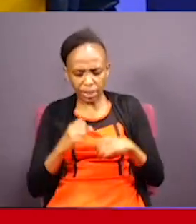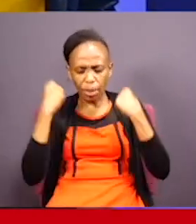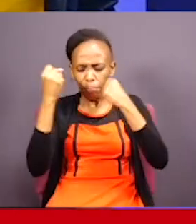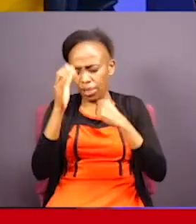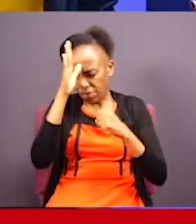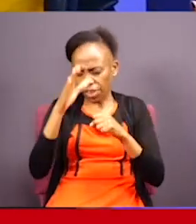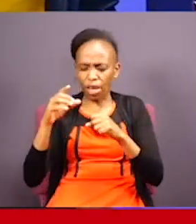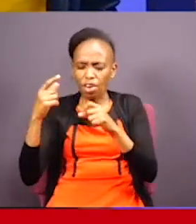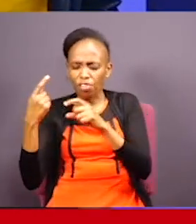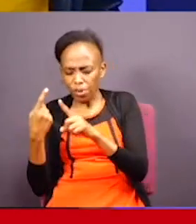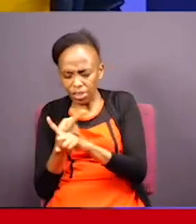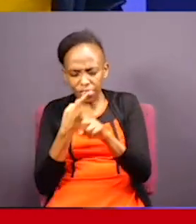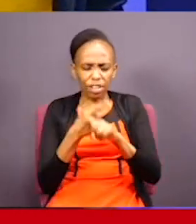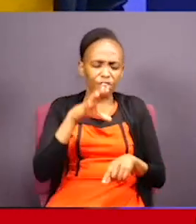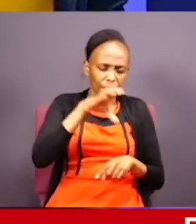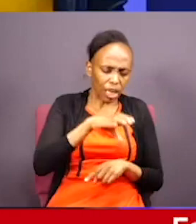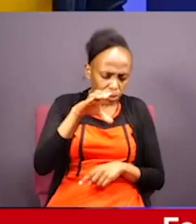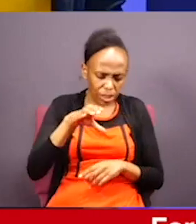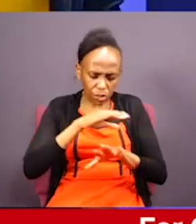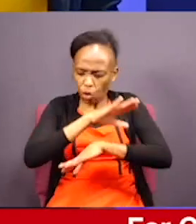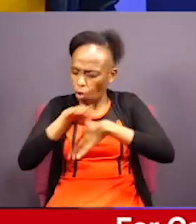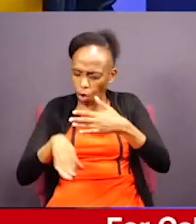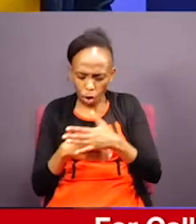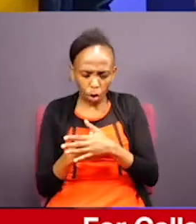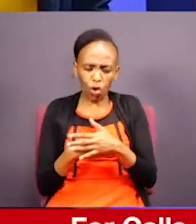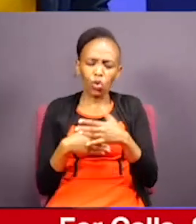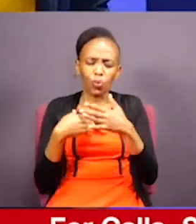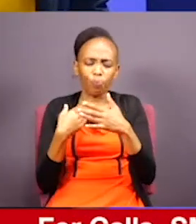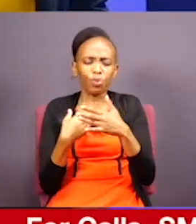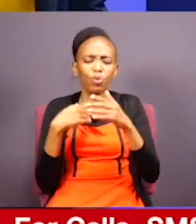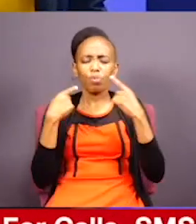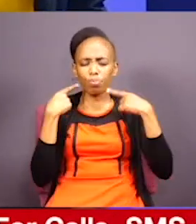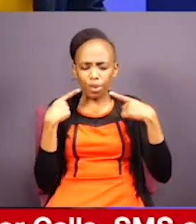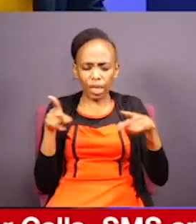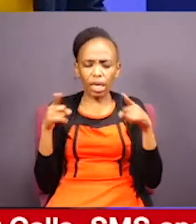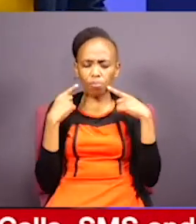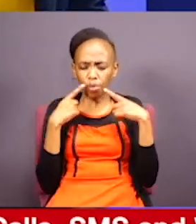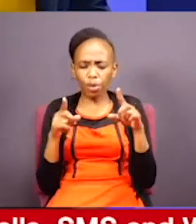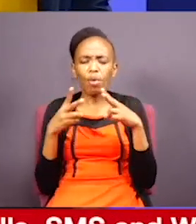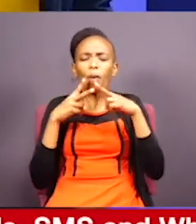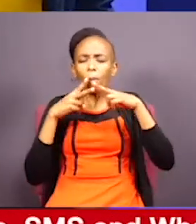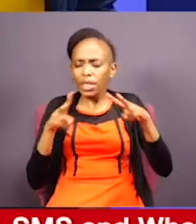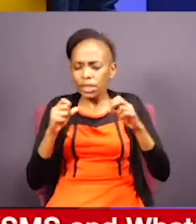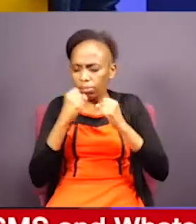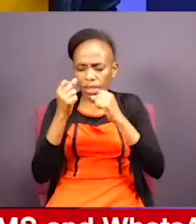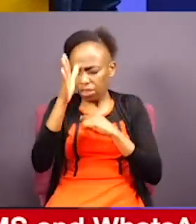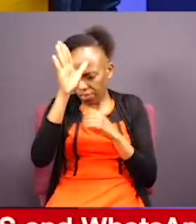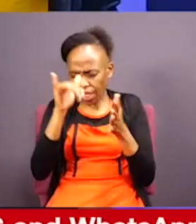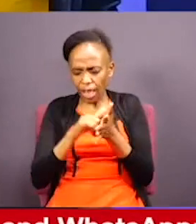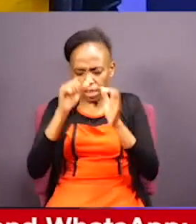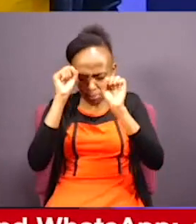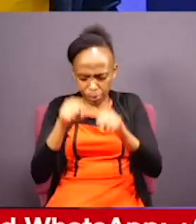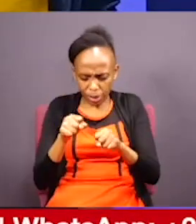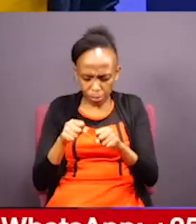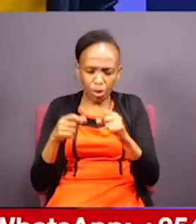County 001 to County 047, we are proclaiming peace, mighty Father, that mighty Father comes